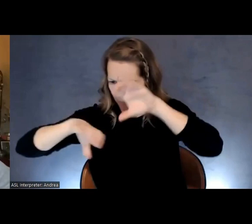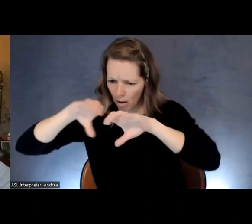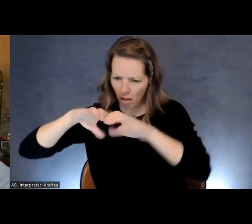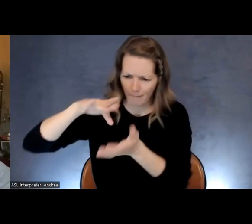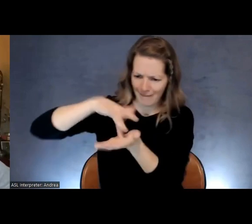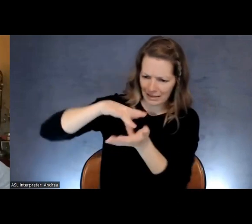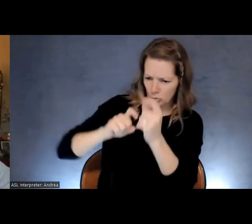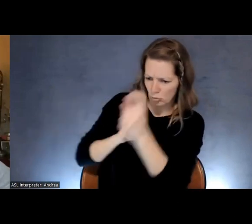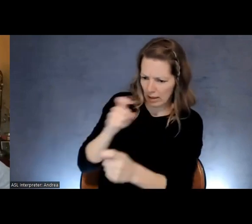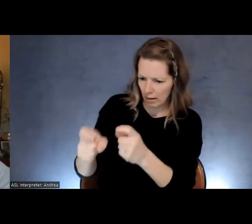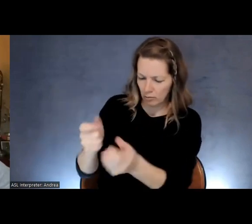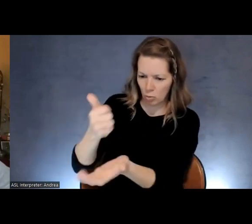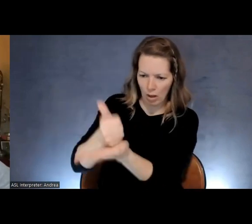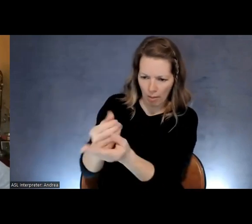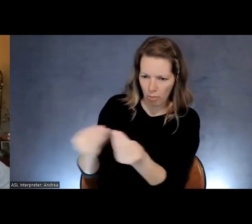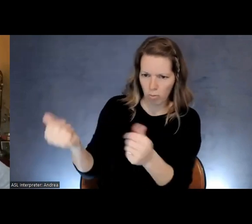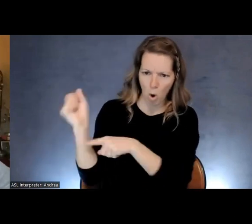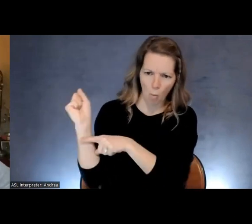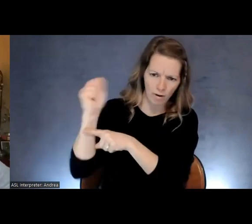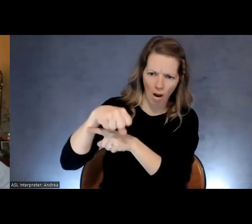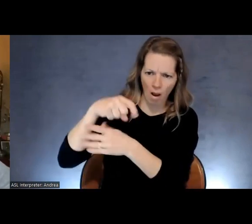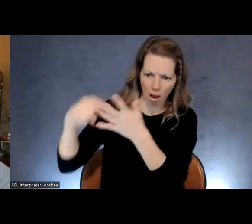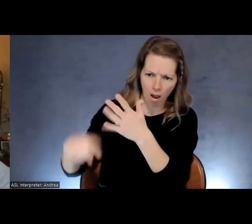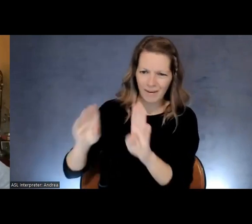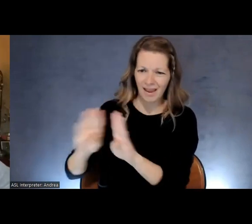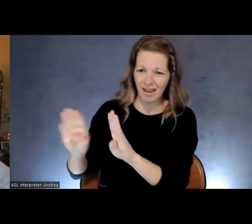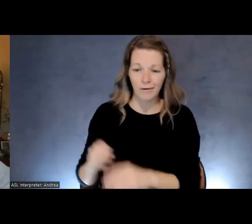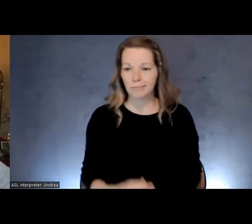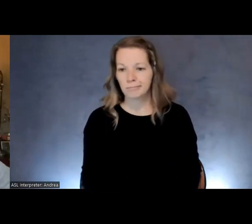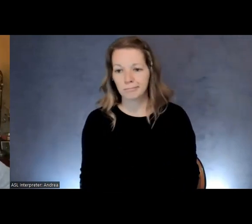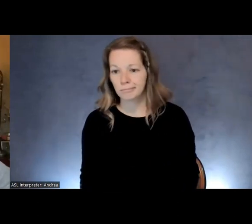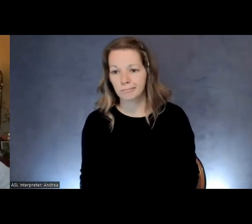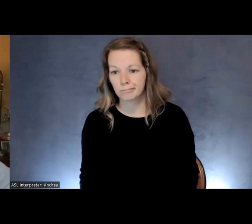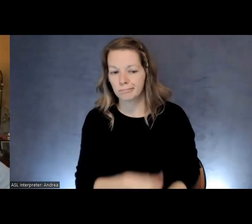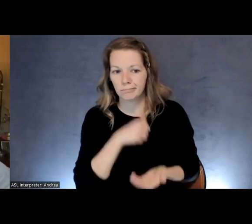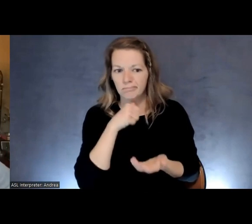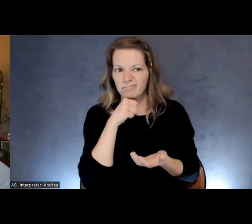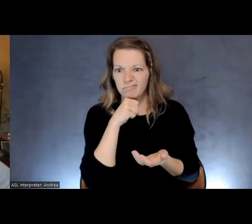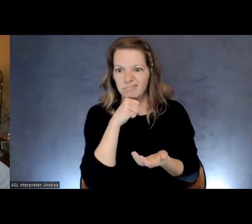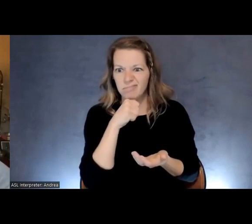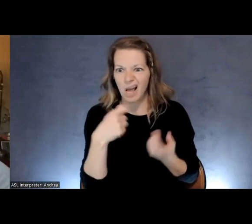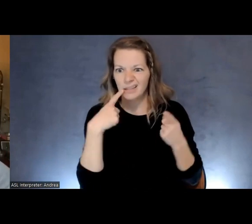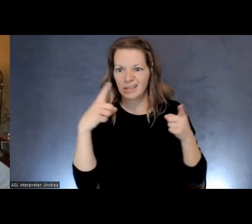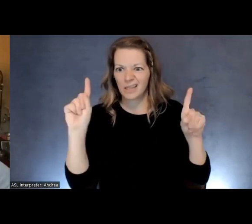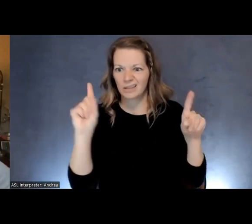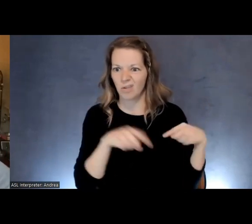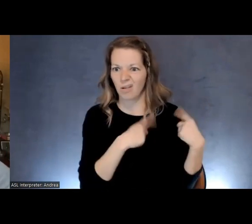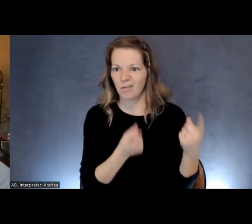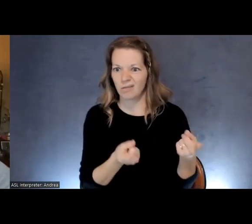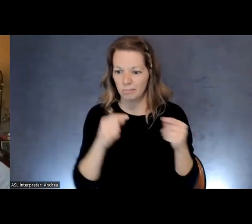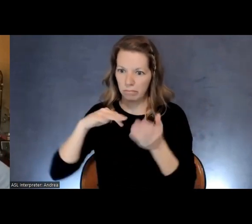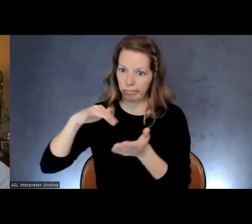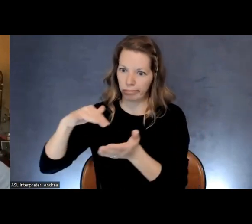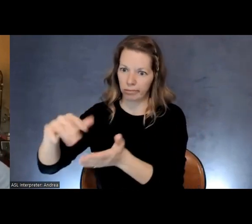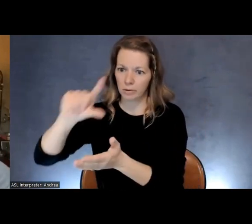to give people that would help them overcome this behavior has not led us down a path that has been very fruitful. We've been studying this for 20